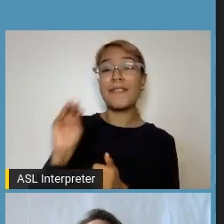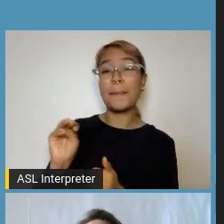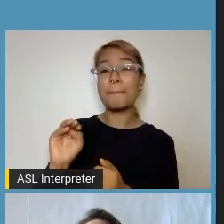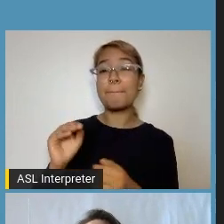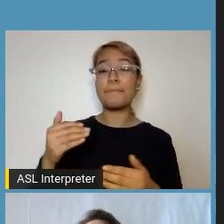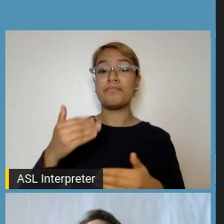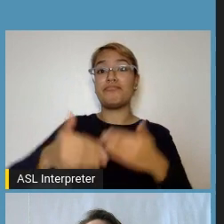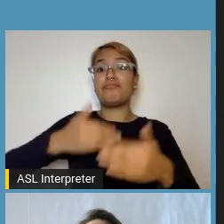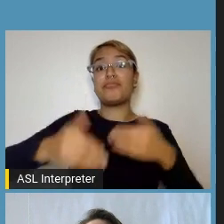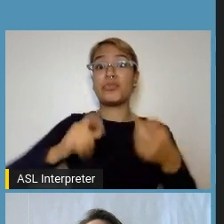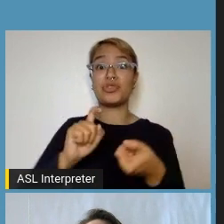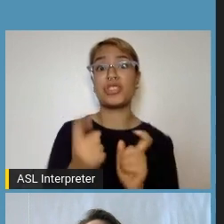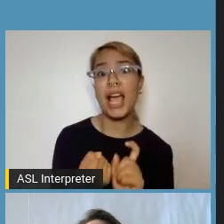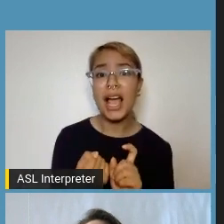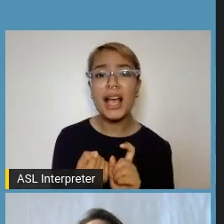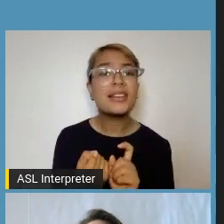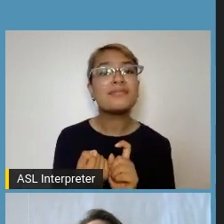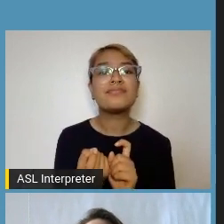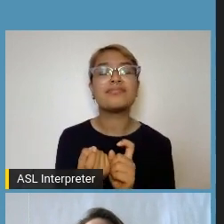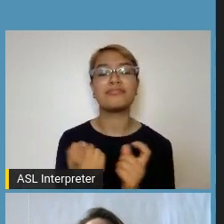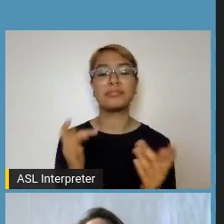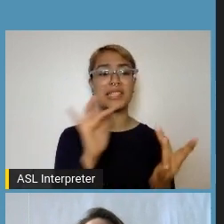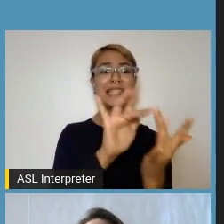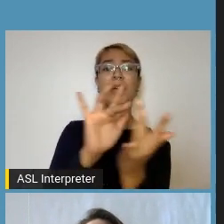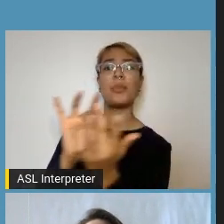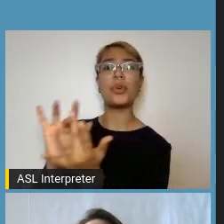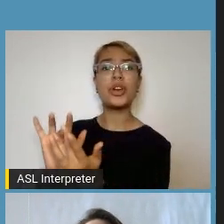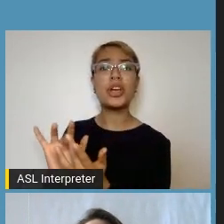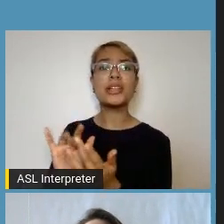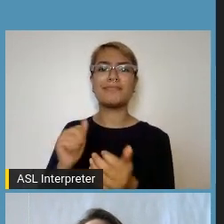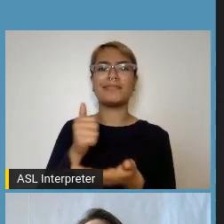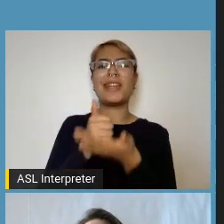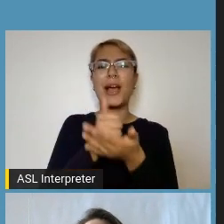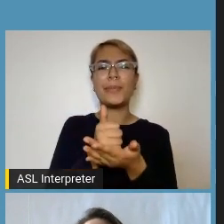a network to support continued social media engagement.